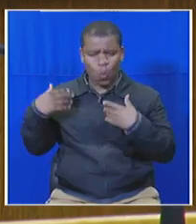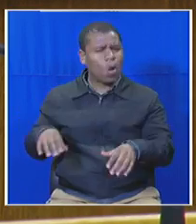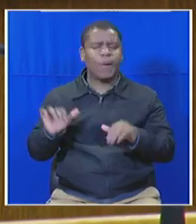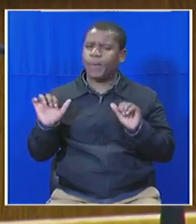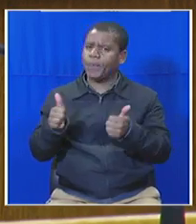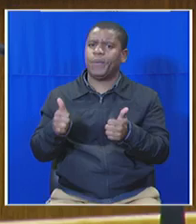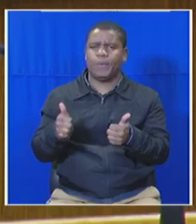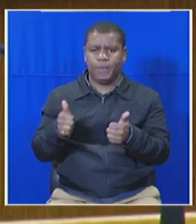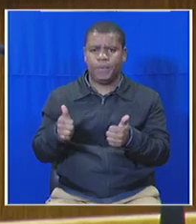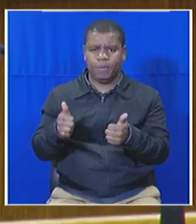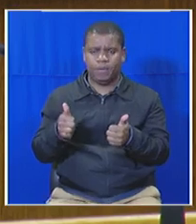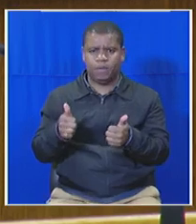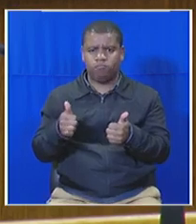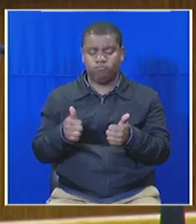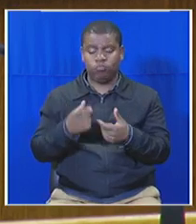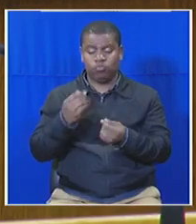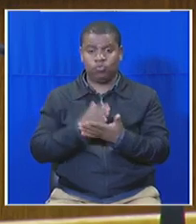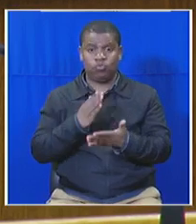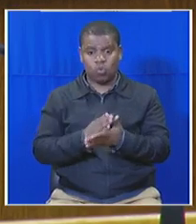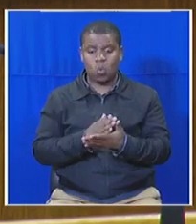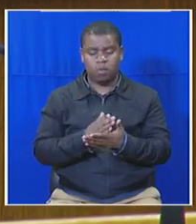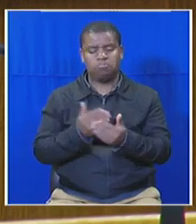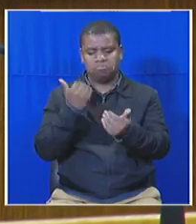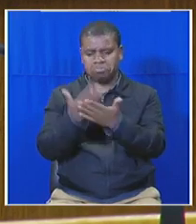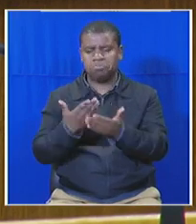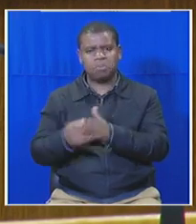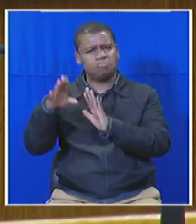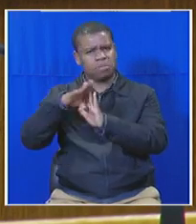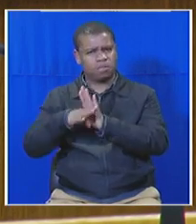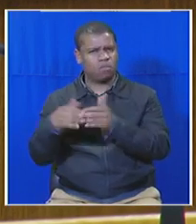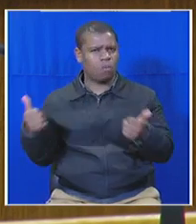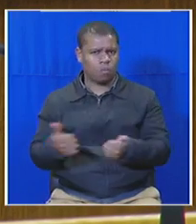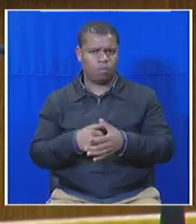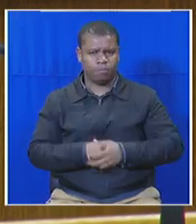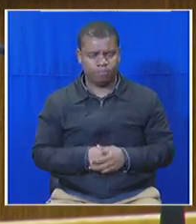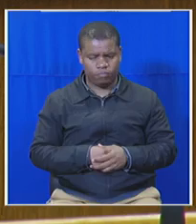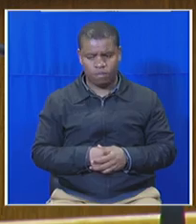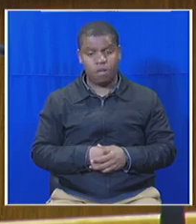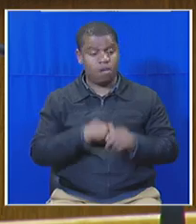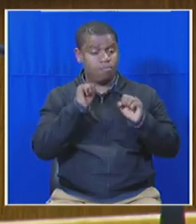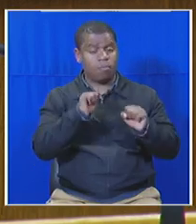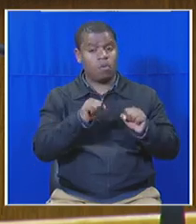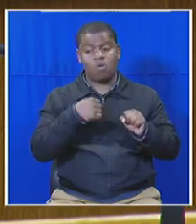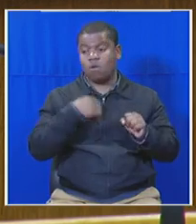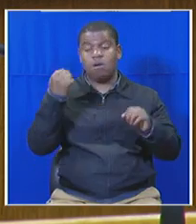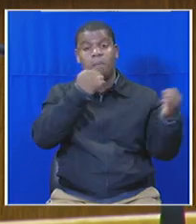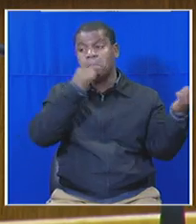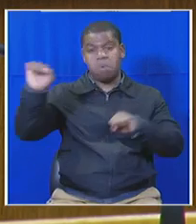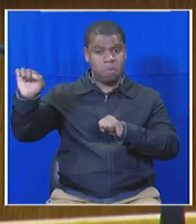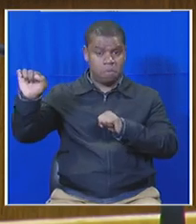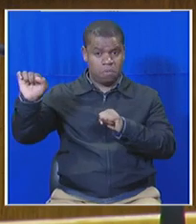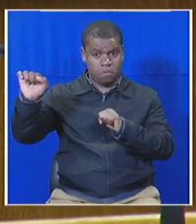in application principled. His was not to oppose for the sake of